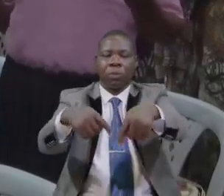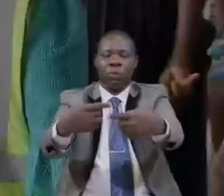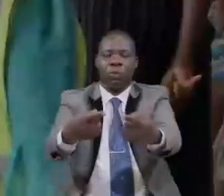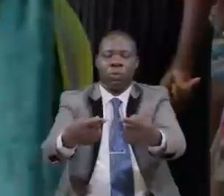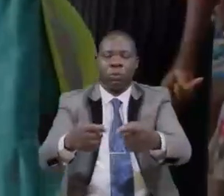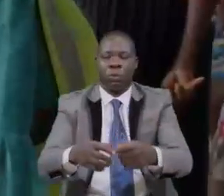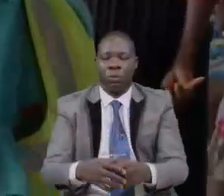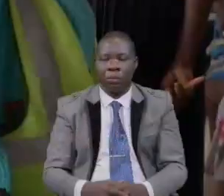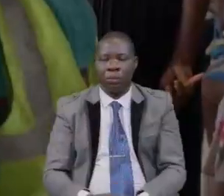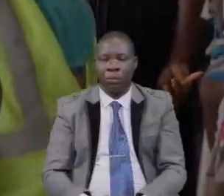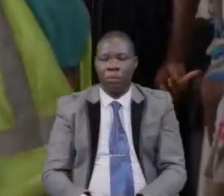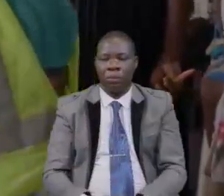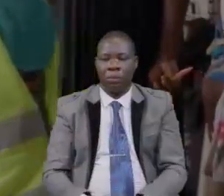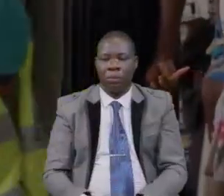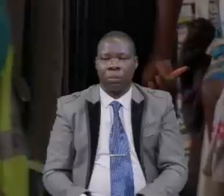where